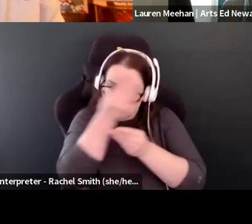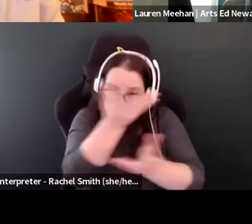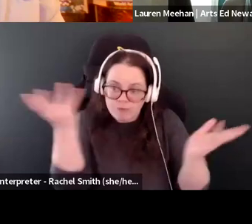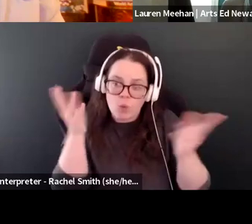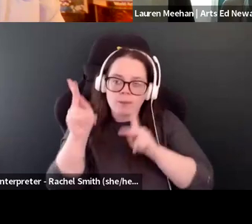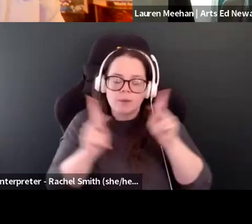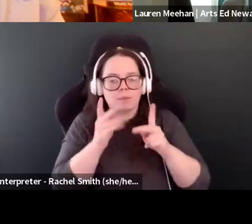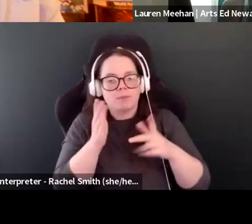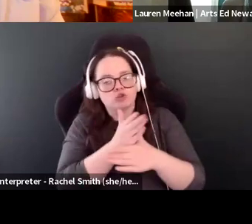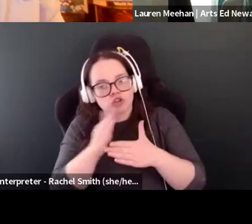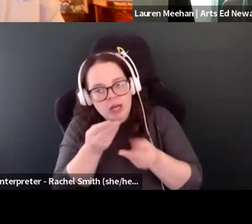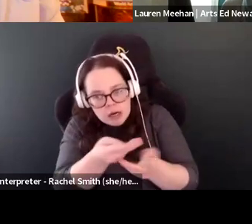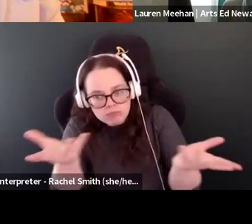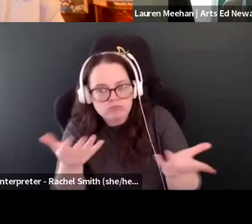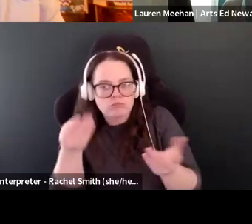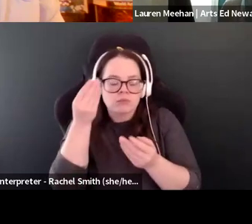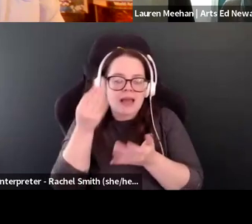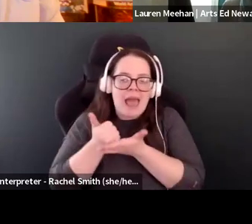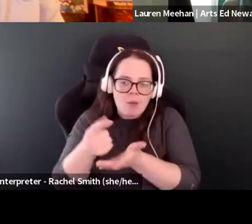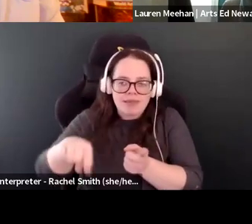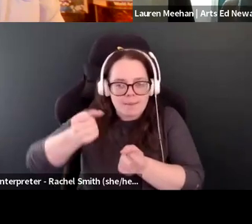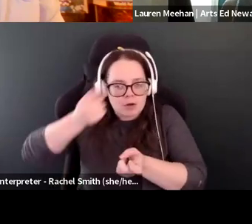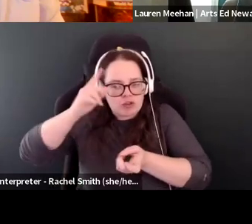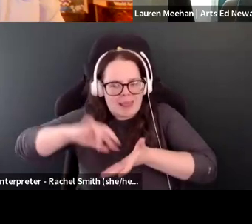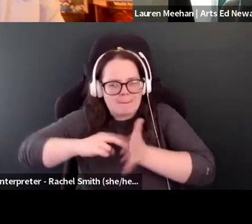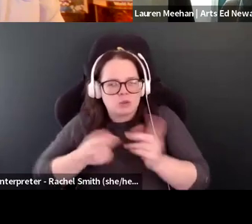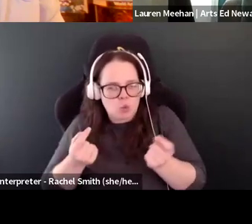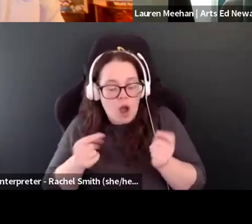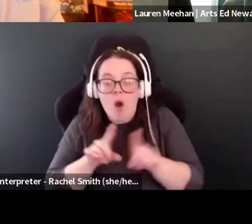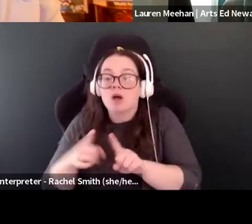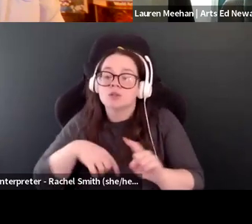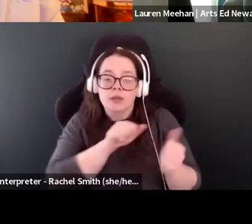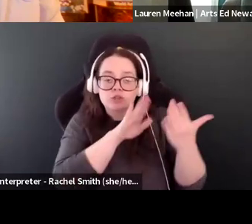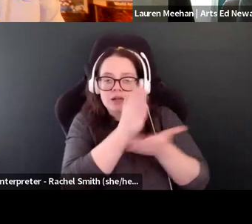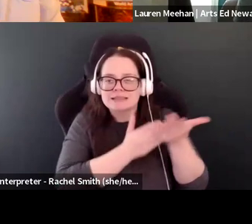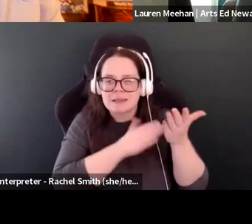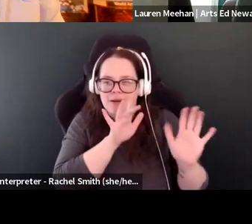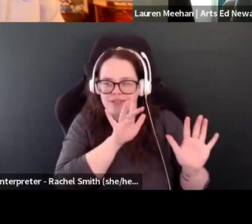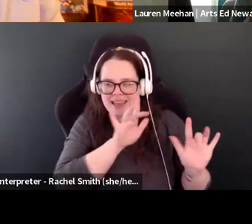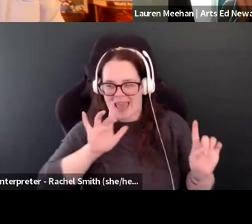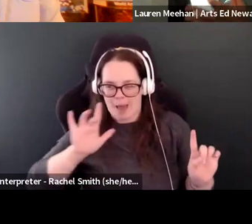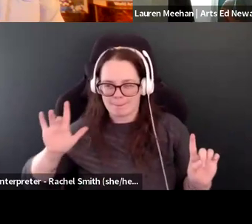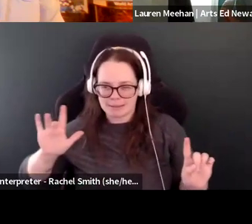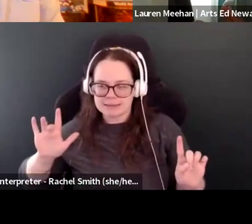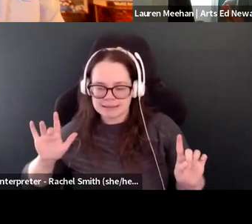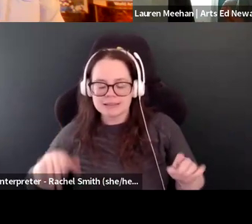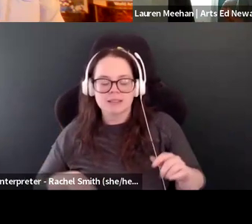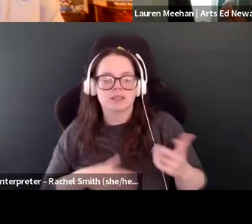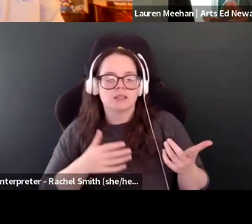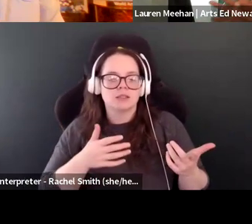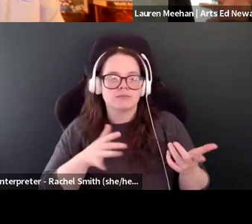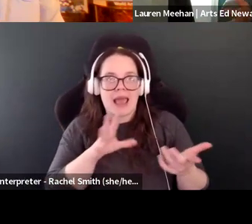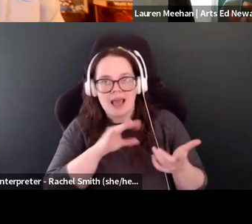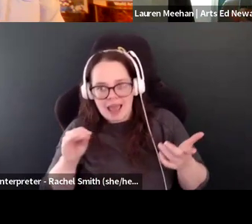and helping them understand what that means, and addressing some of the gaps between that mandate as well as